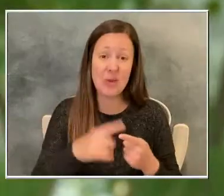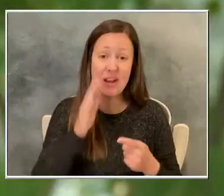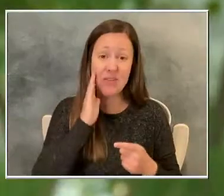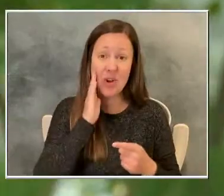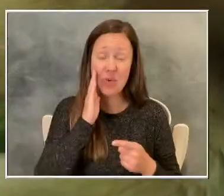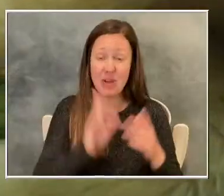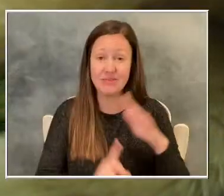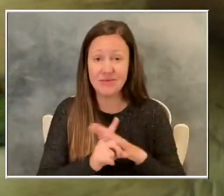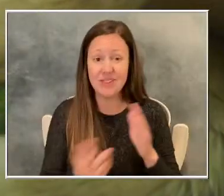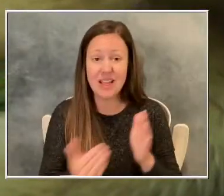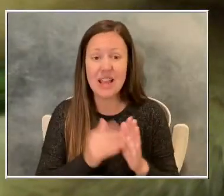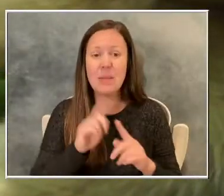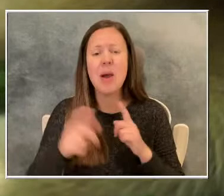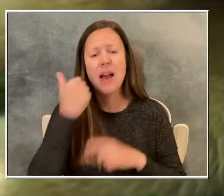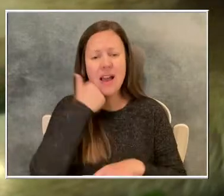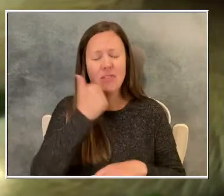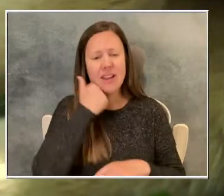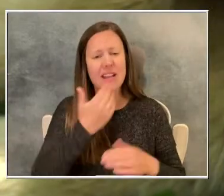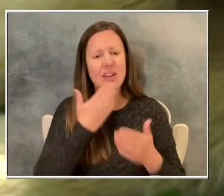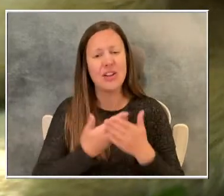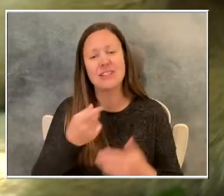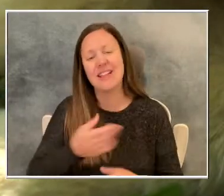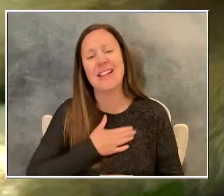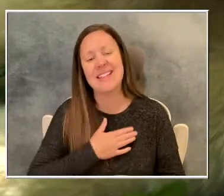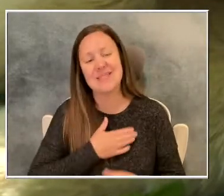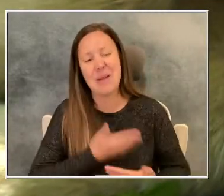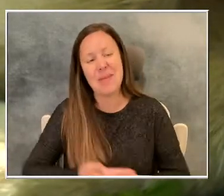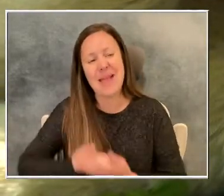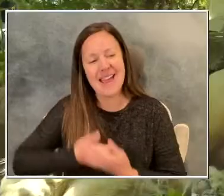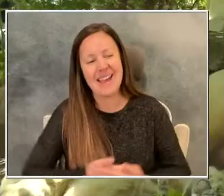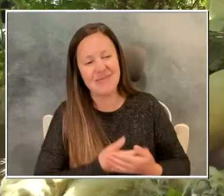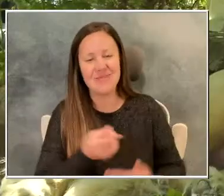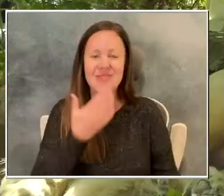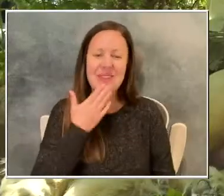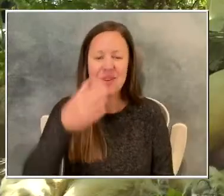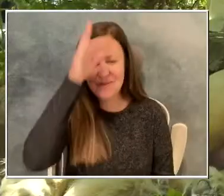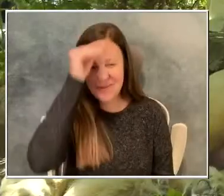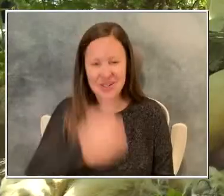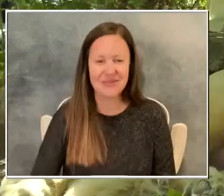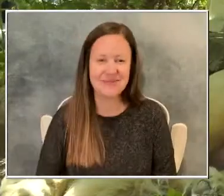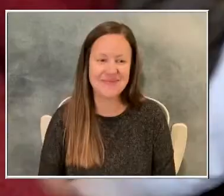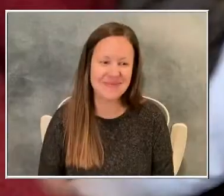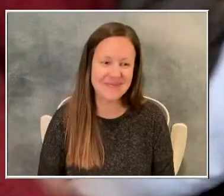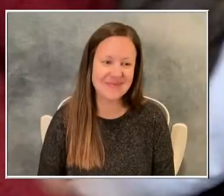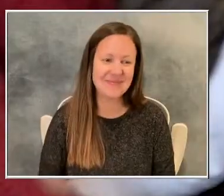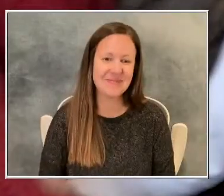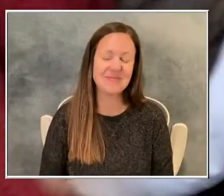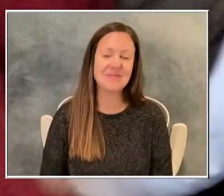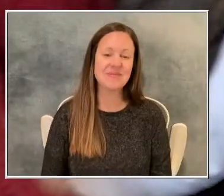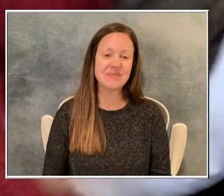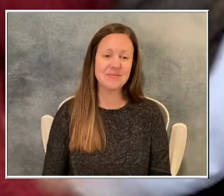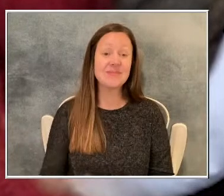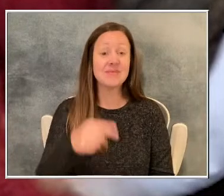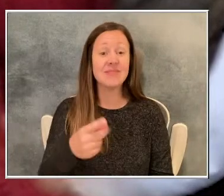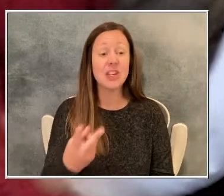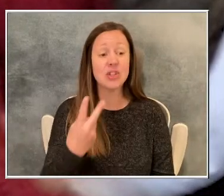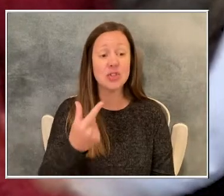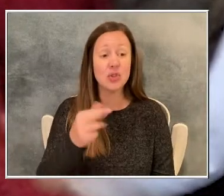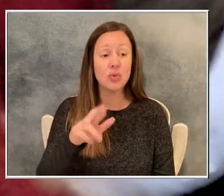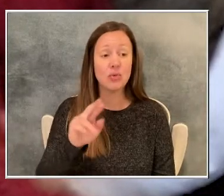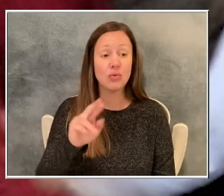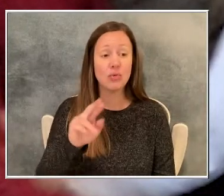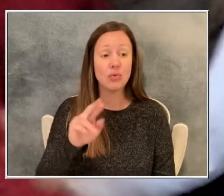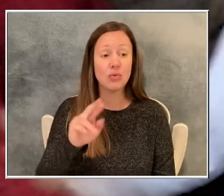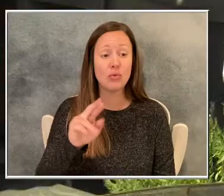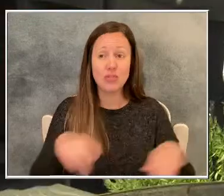every day is good. He's my baby. He's a good boy. She takes nothing for granted, like the 2 grandchildren she never thought